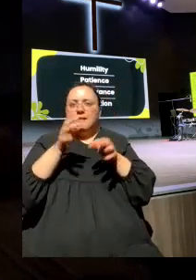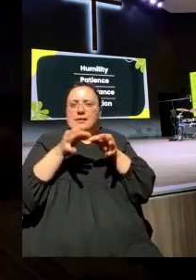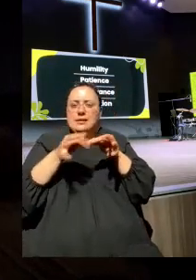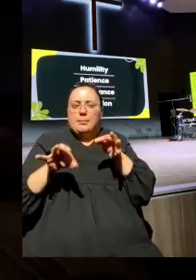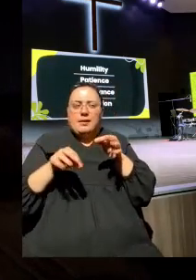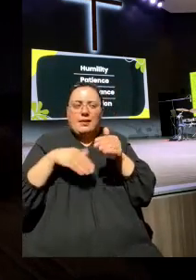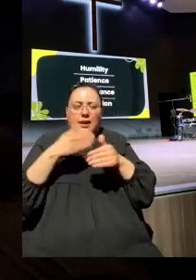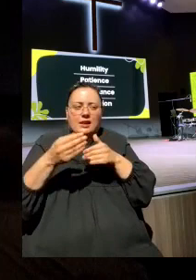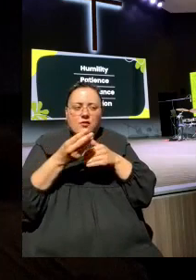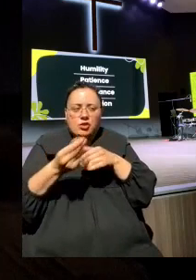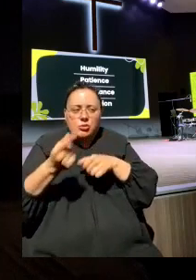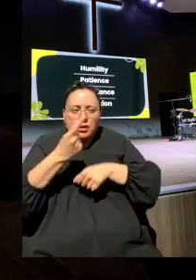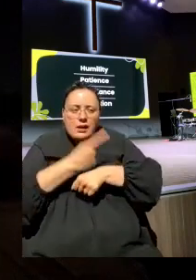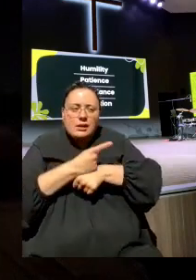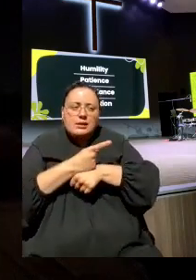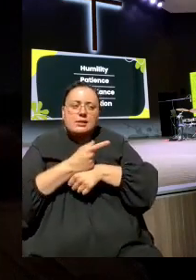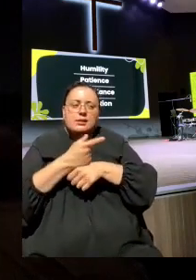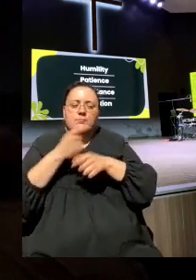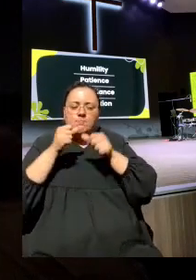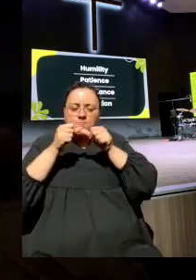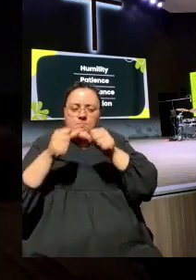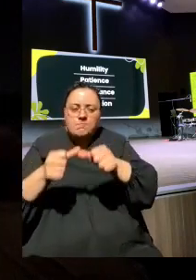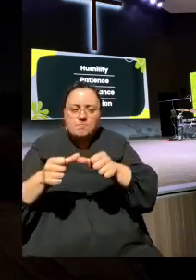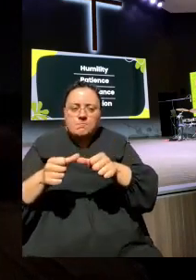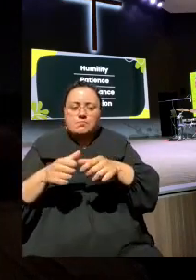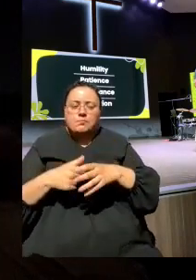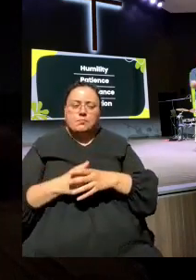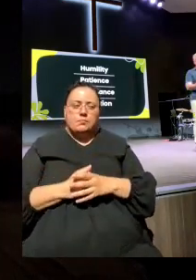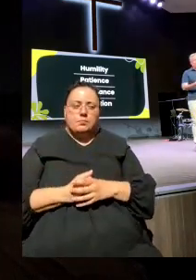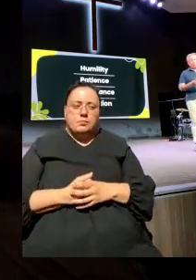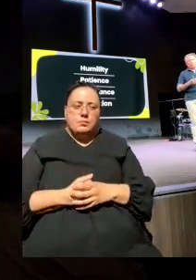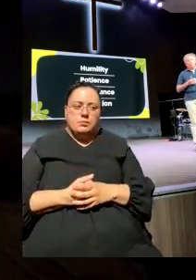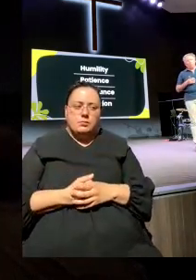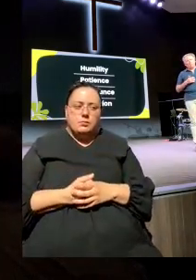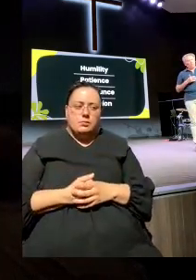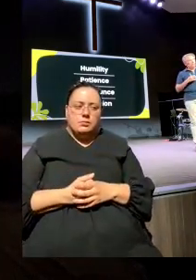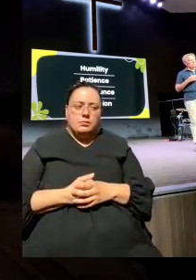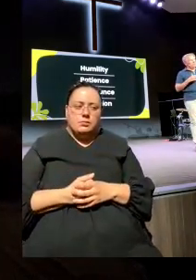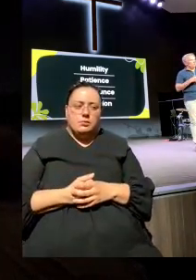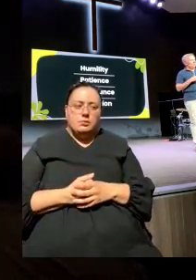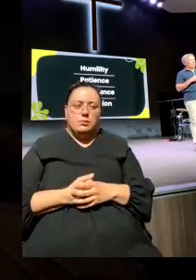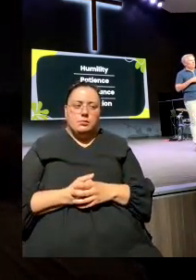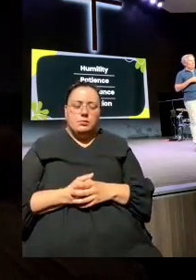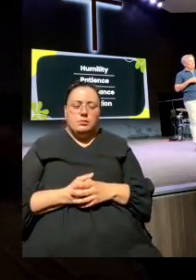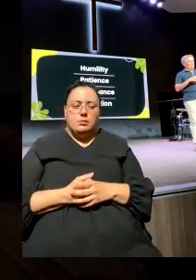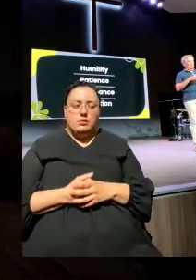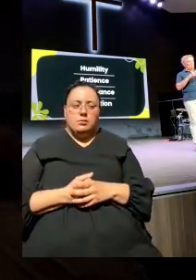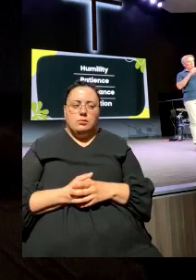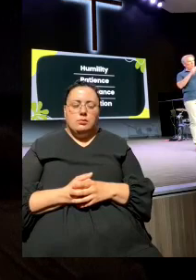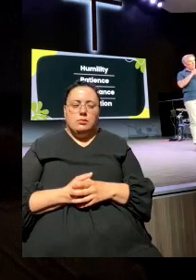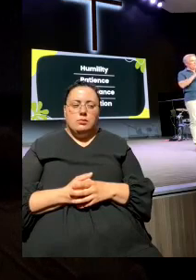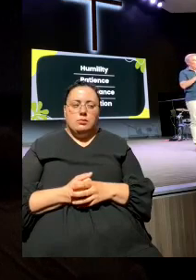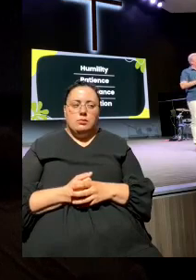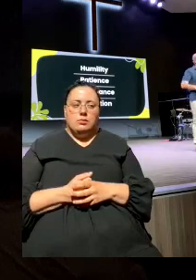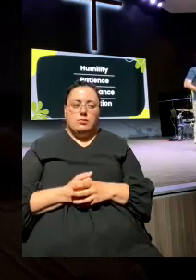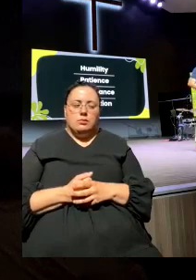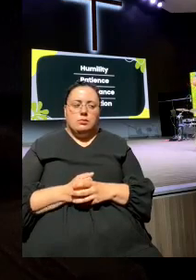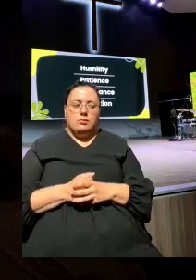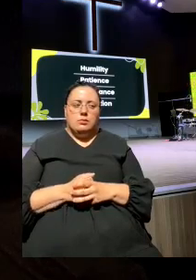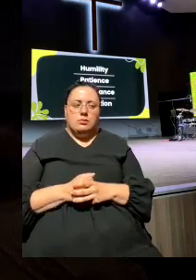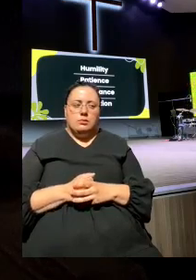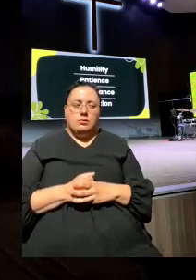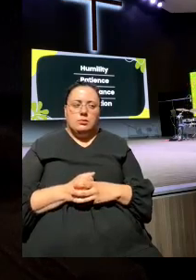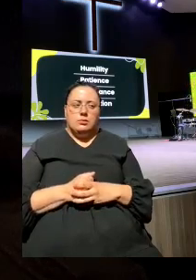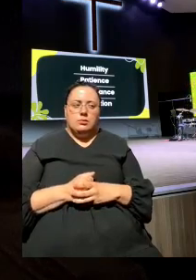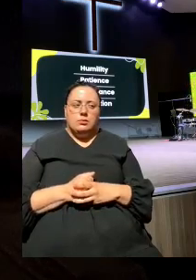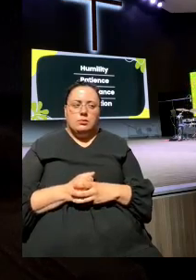years. The discretion of how much you want to give, how much you want to talk to them about, and how much you want to engage them in. But the